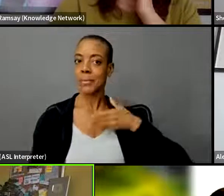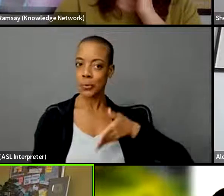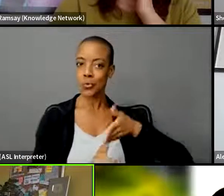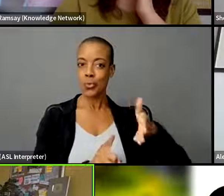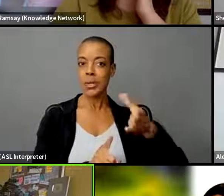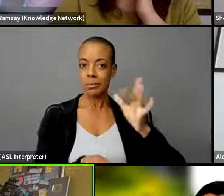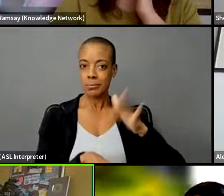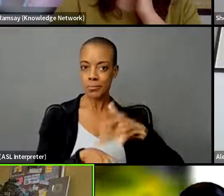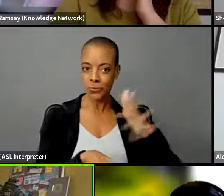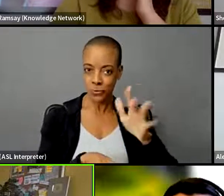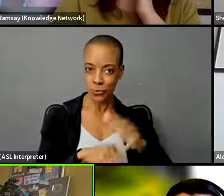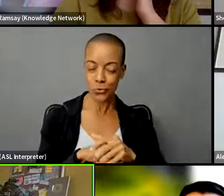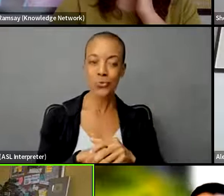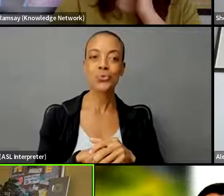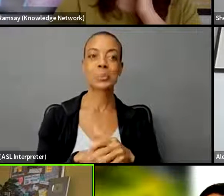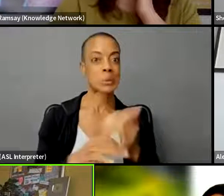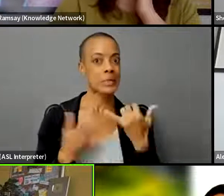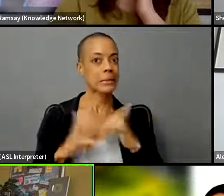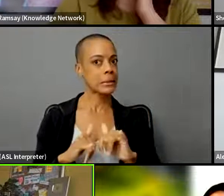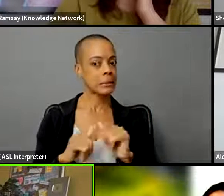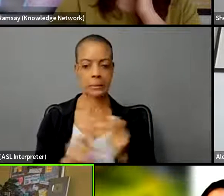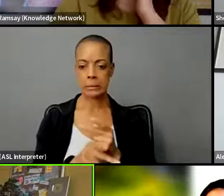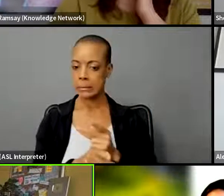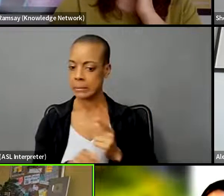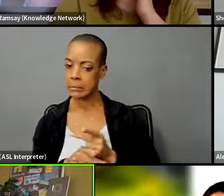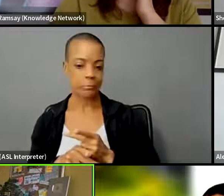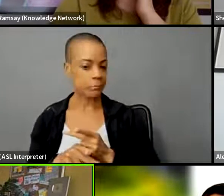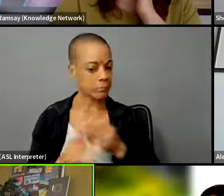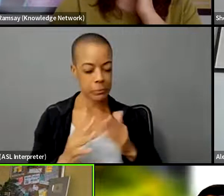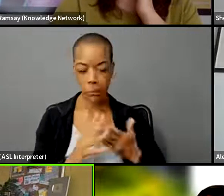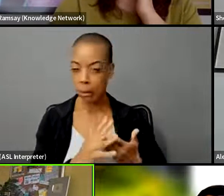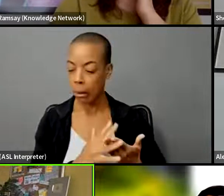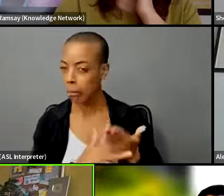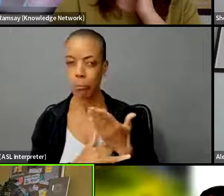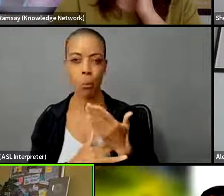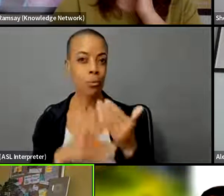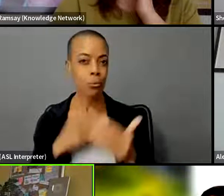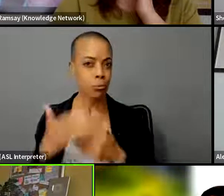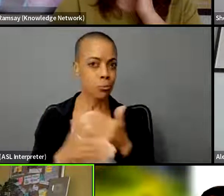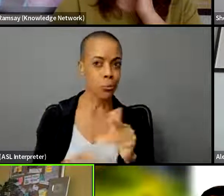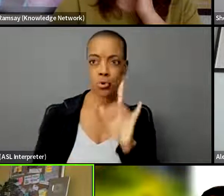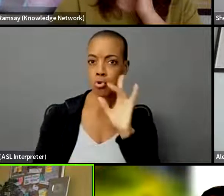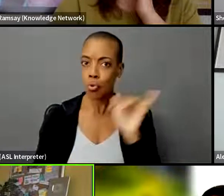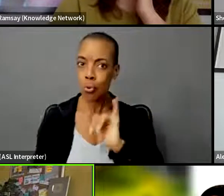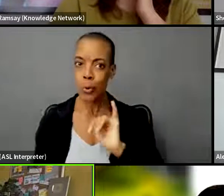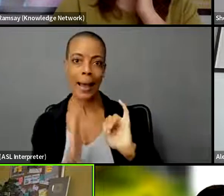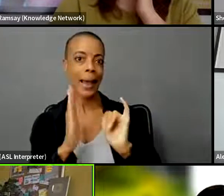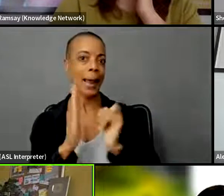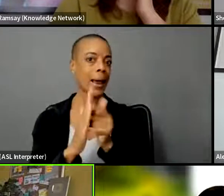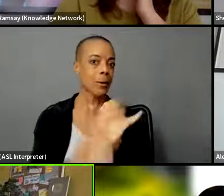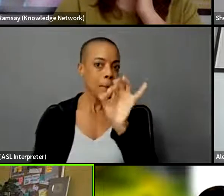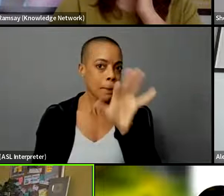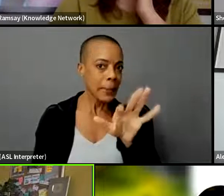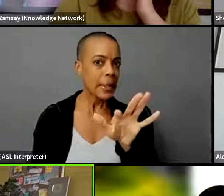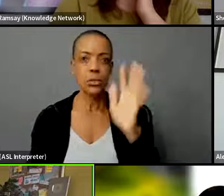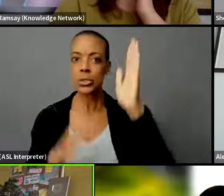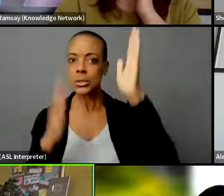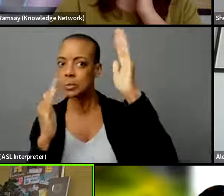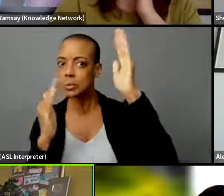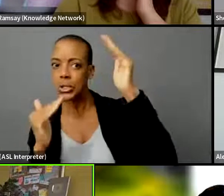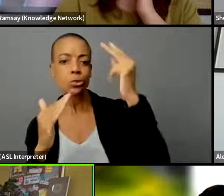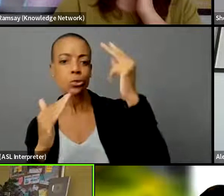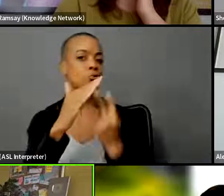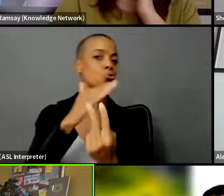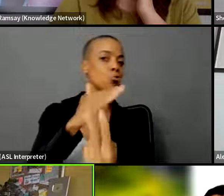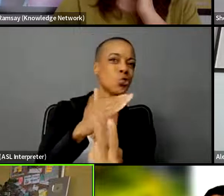but still very much figuring out the landscape of what the process looks like, how to get a pitch in, what to expect. And so